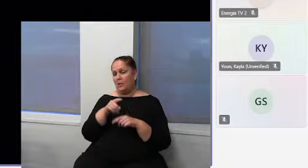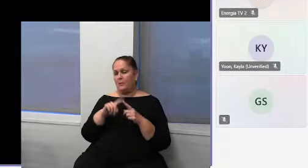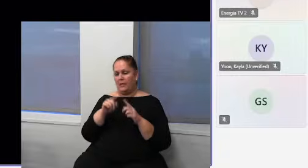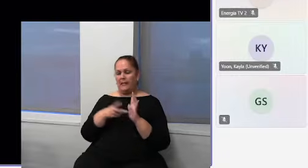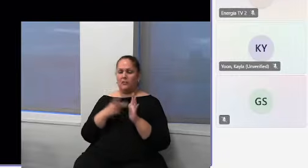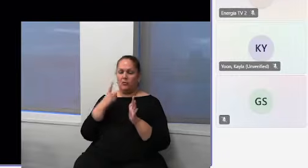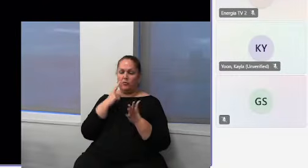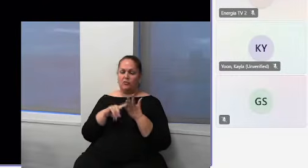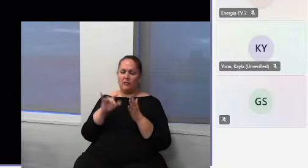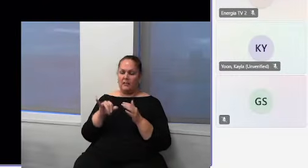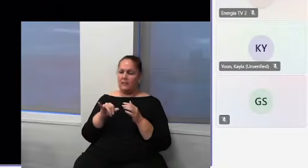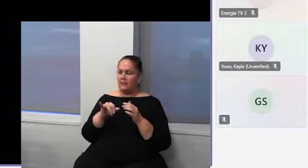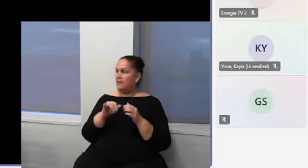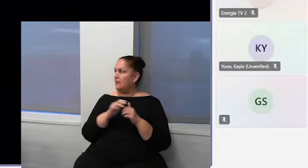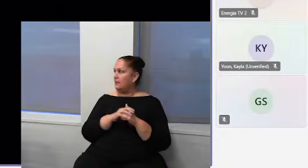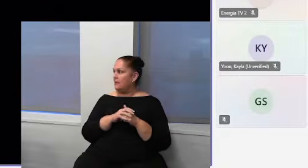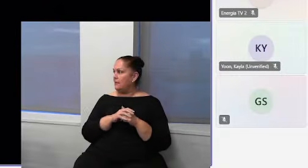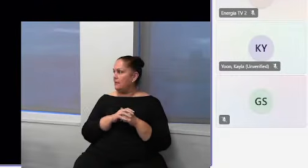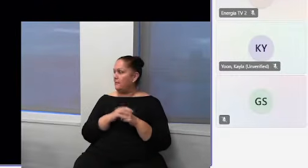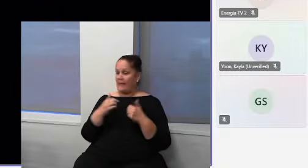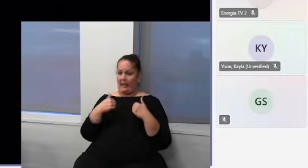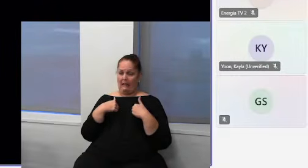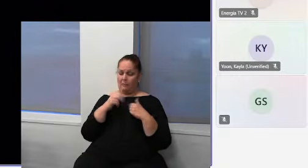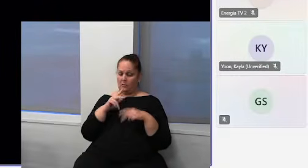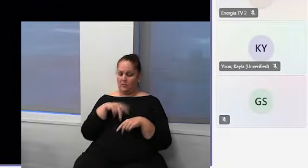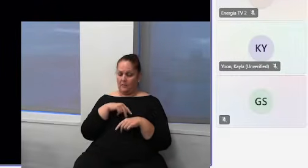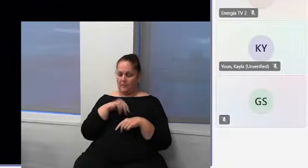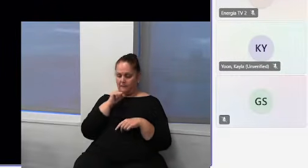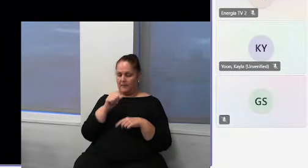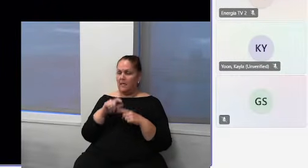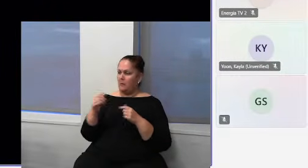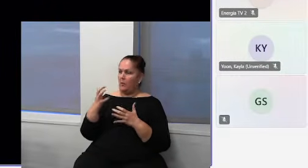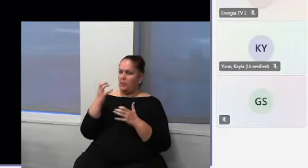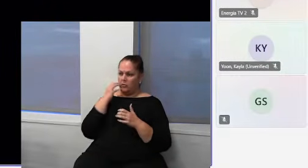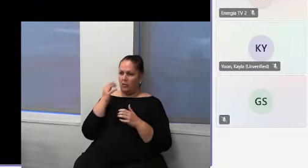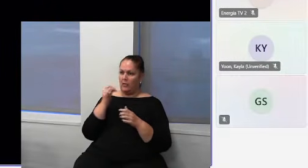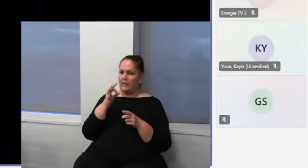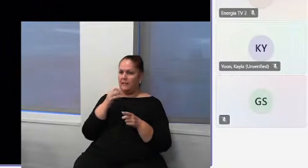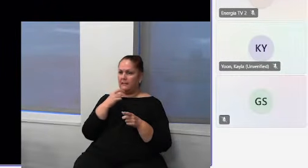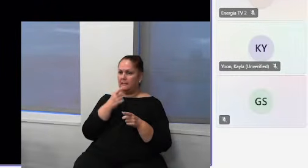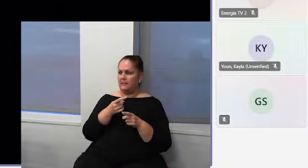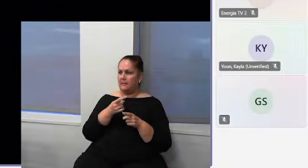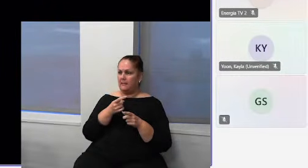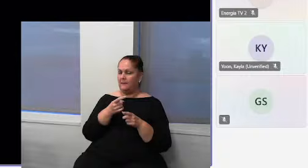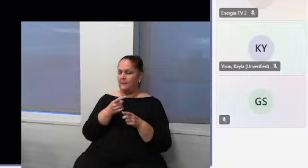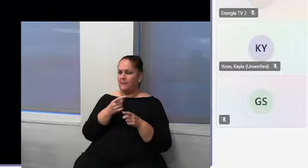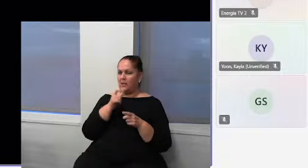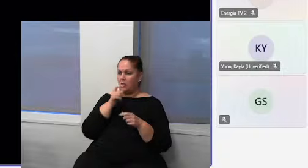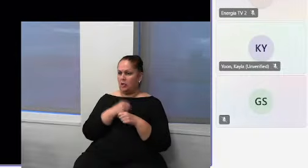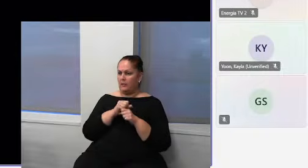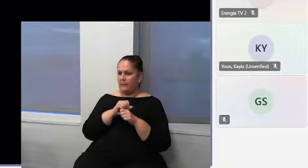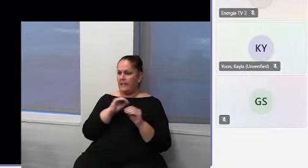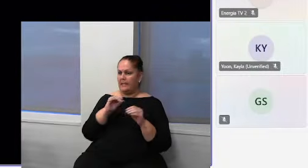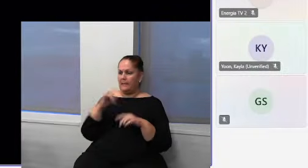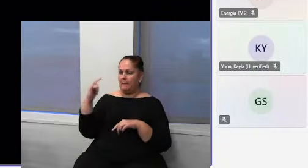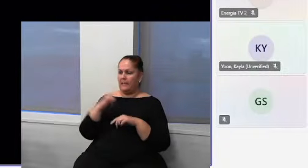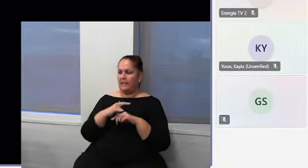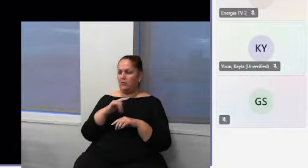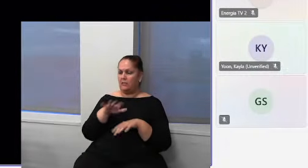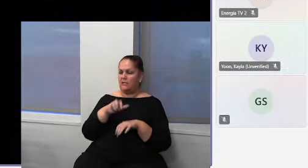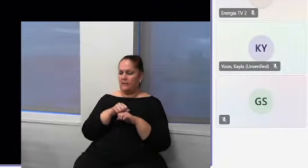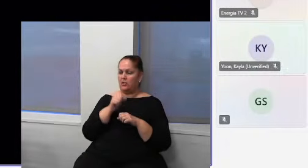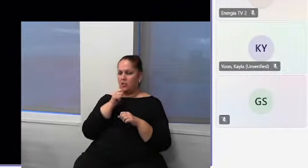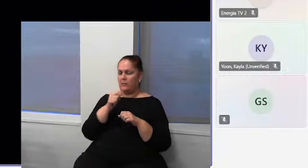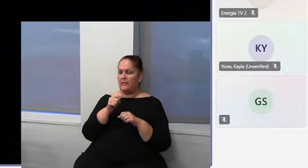Ms. Lane, right. But I can double check that. I know we did not intend to cross her. In any event, what I want to know is if I can tell her not to make any